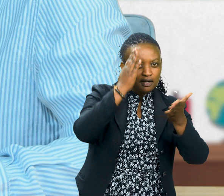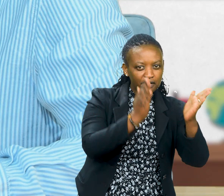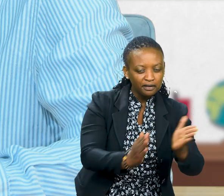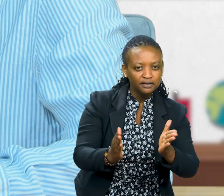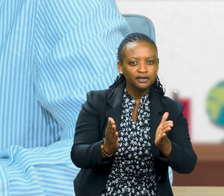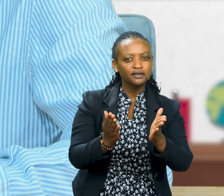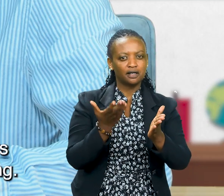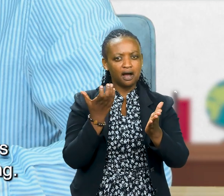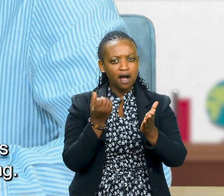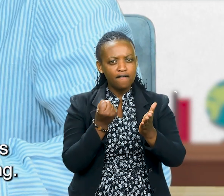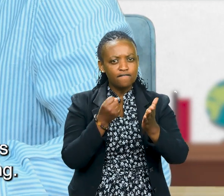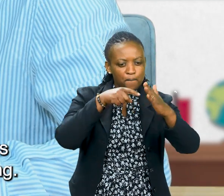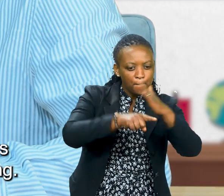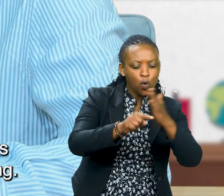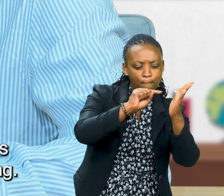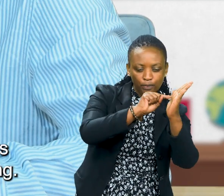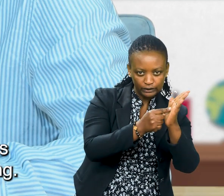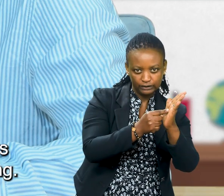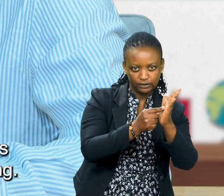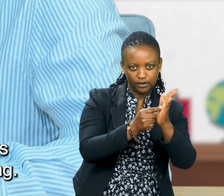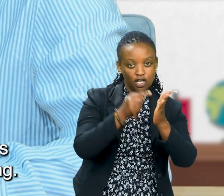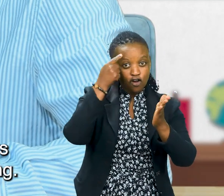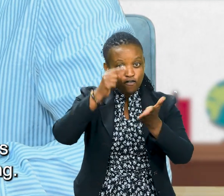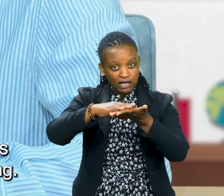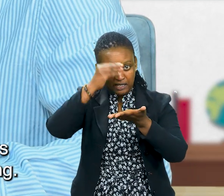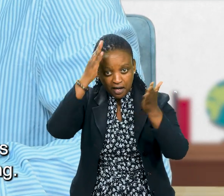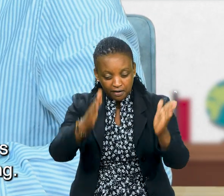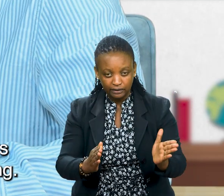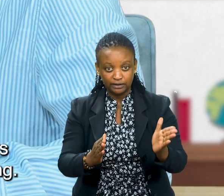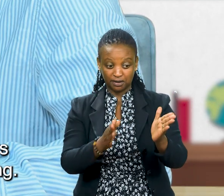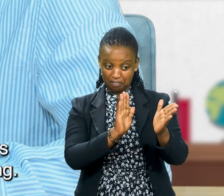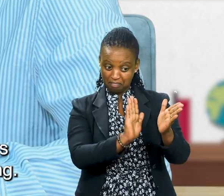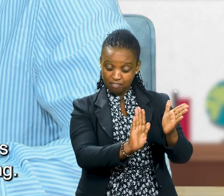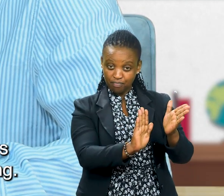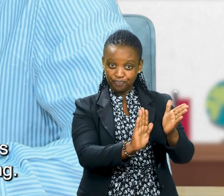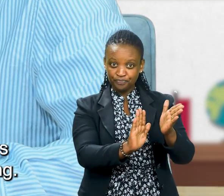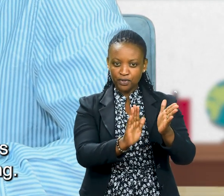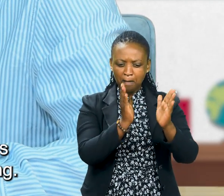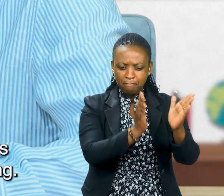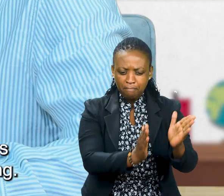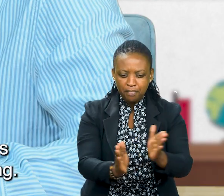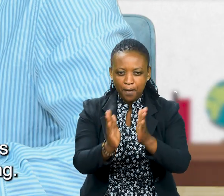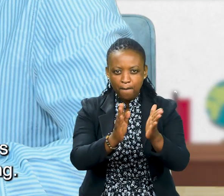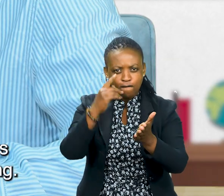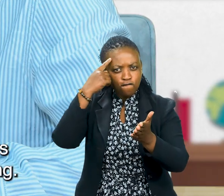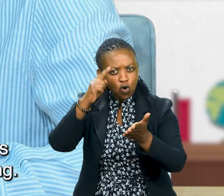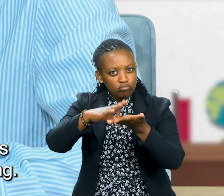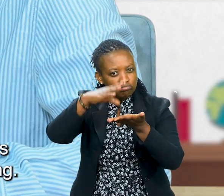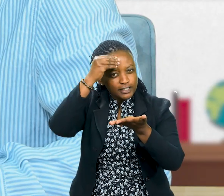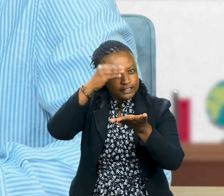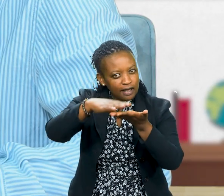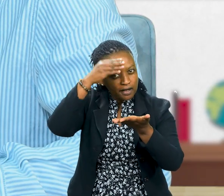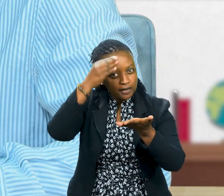Learner's readiness, this is an entry point for the learners or students to be prepared for